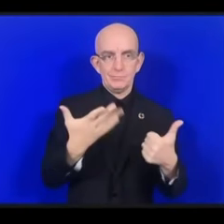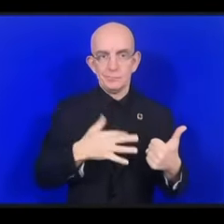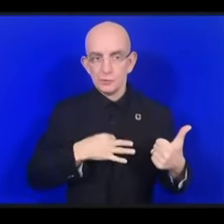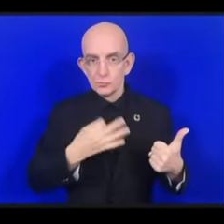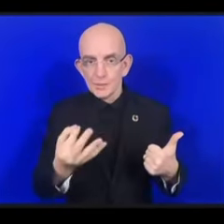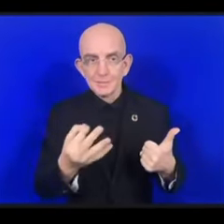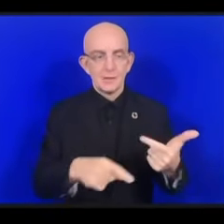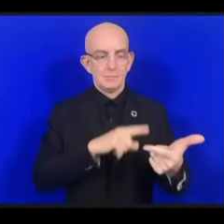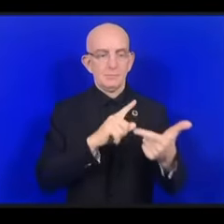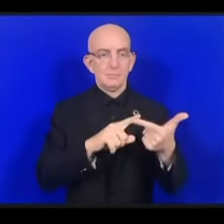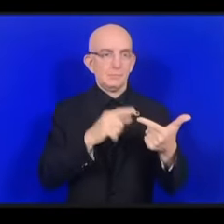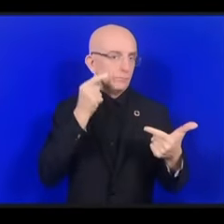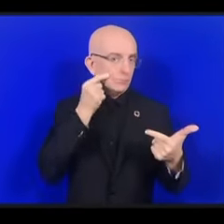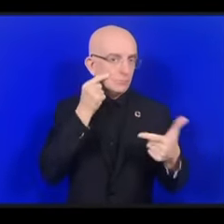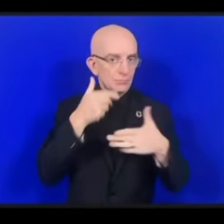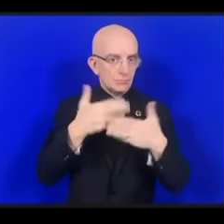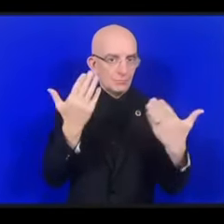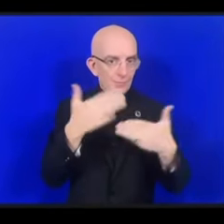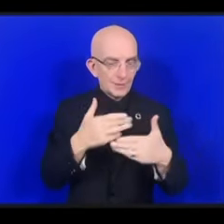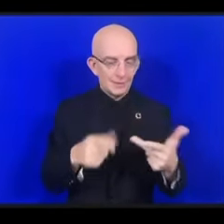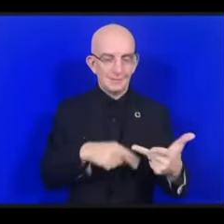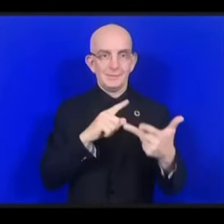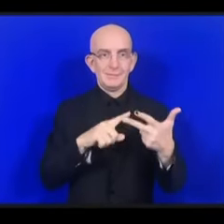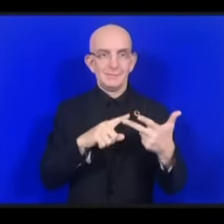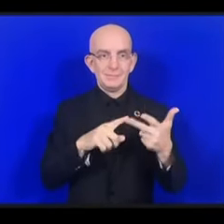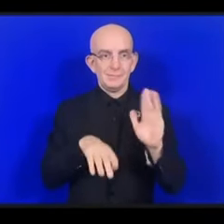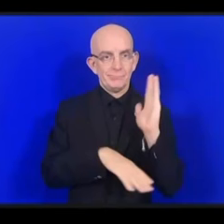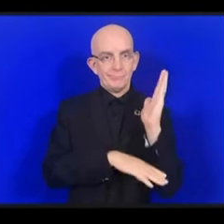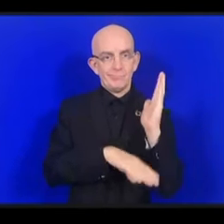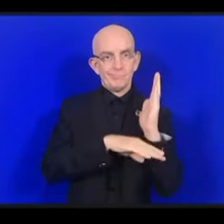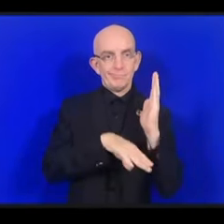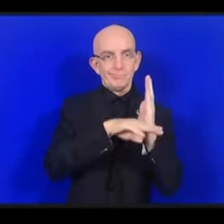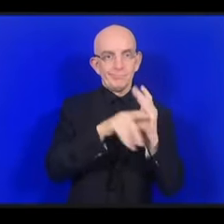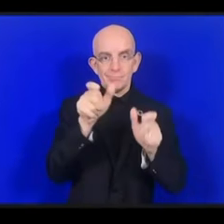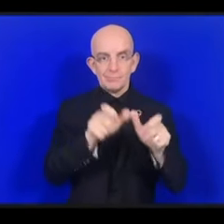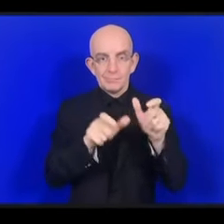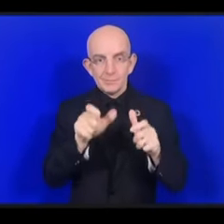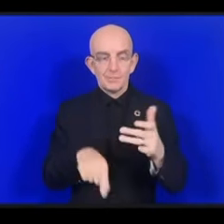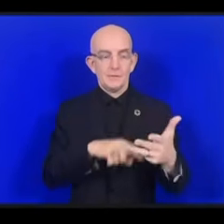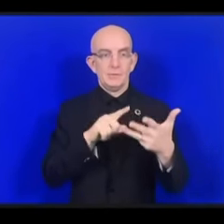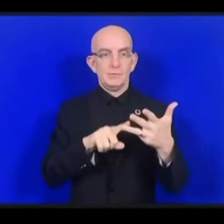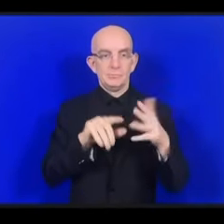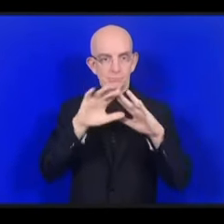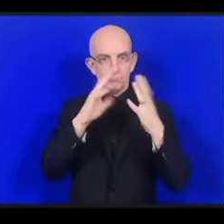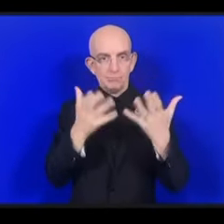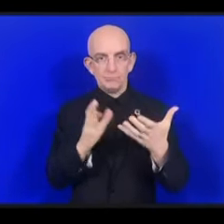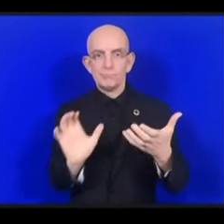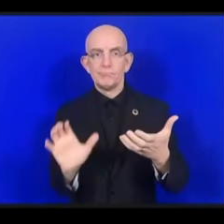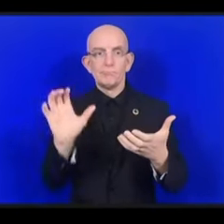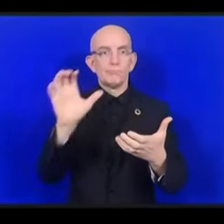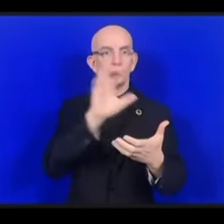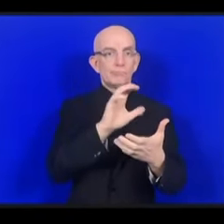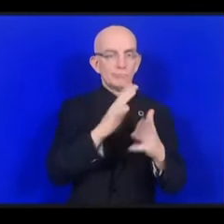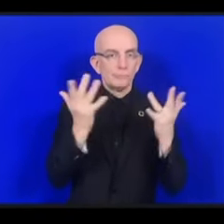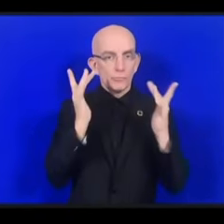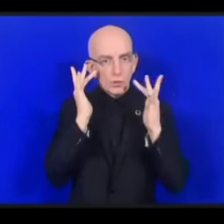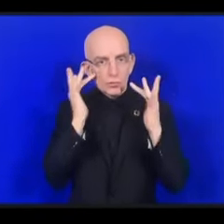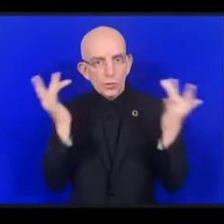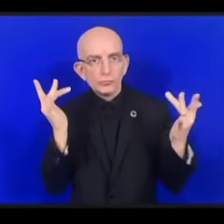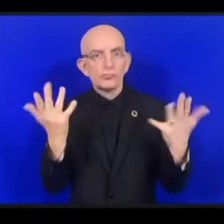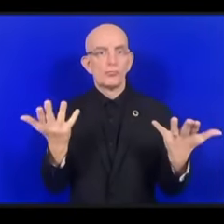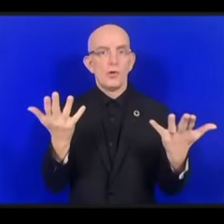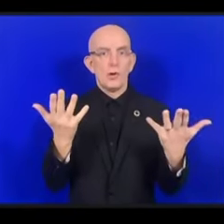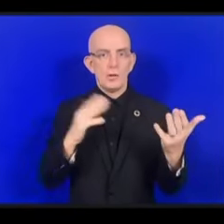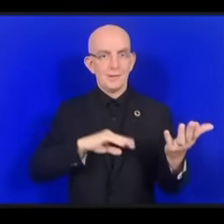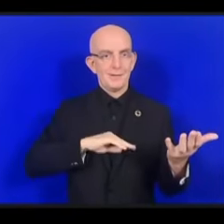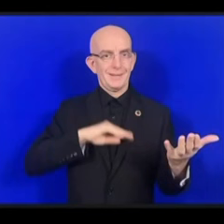have to be seen as essential assets to internet governance. Otherwise, we will not be able